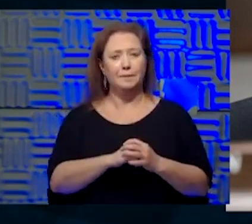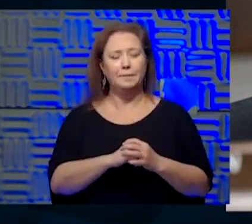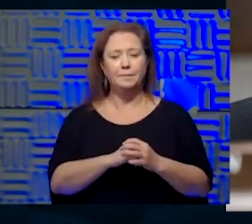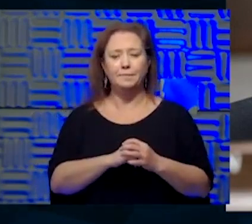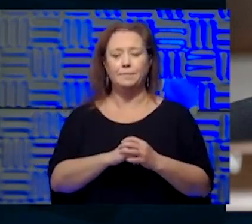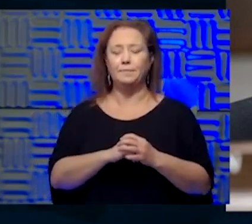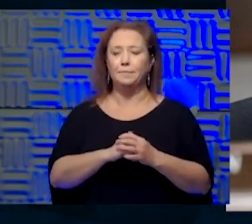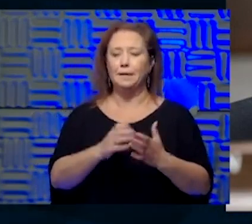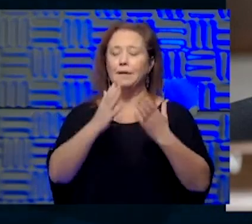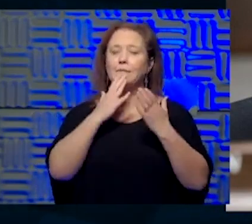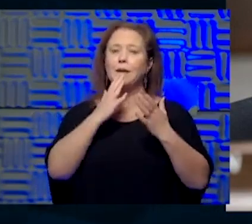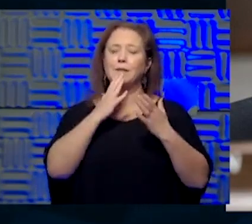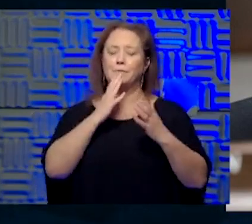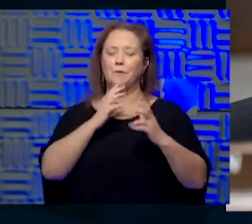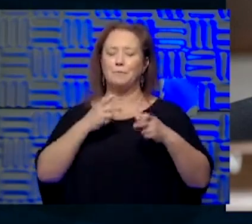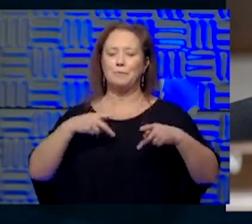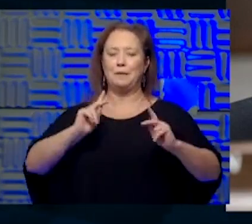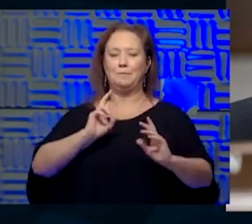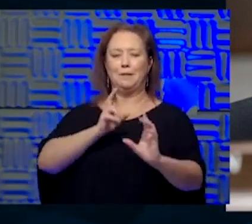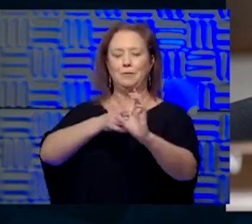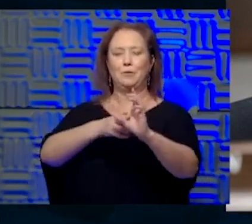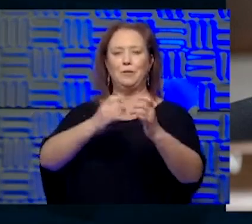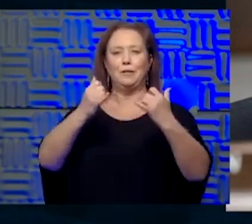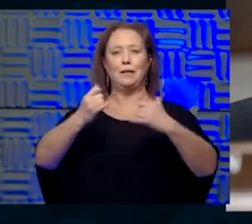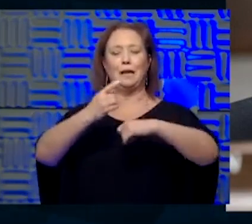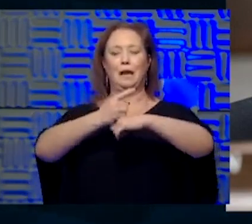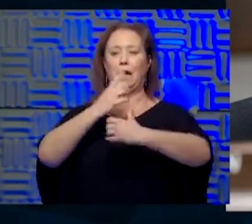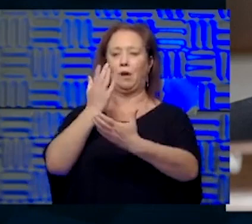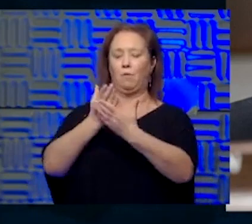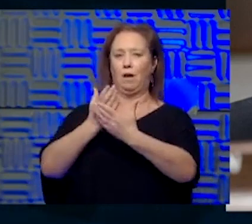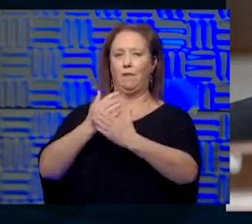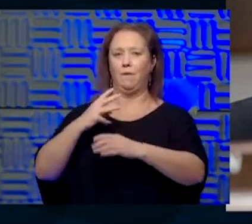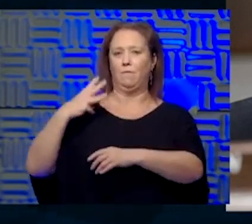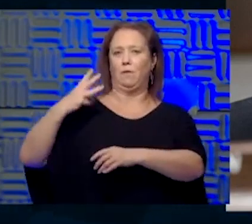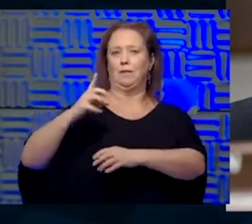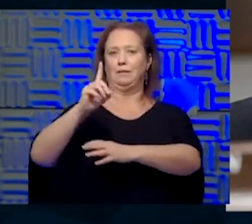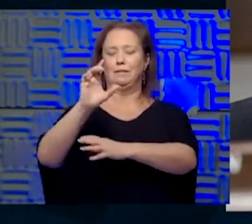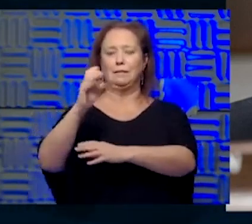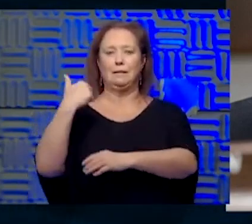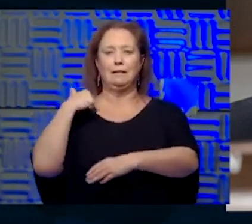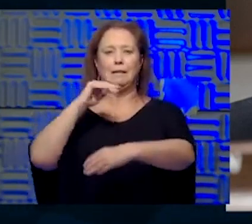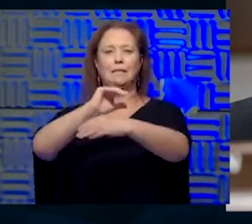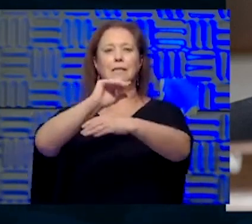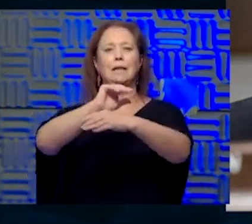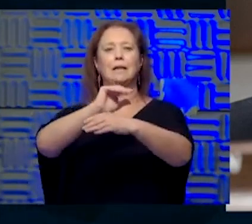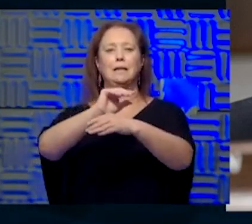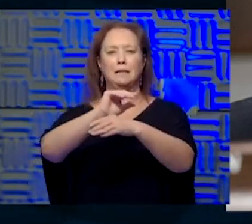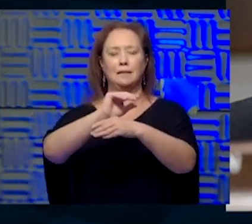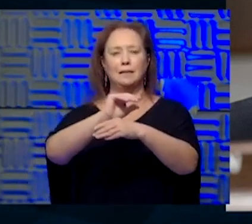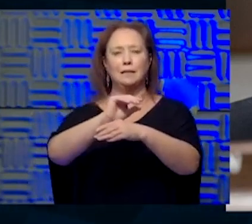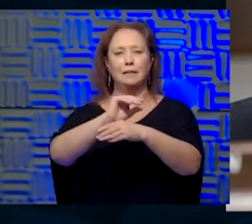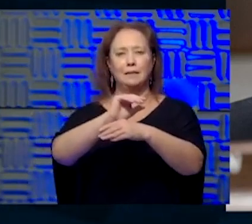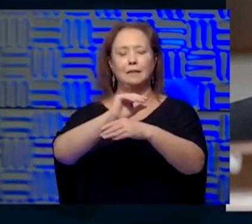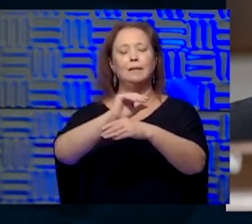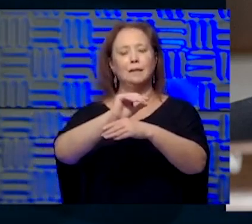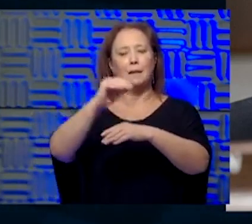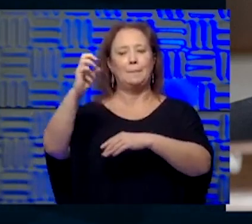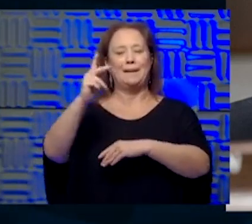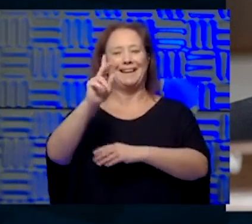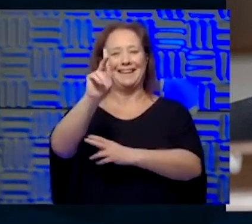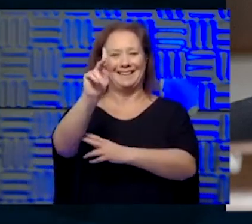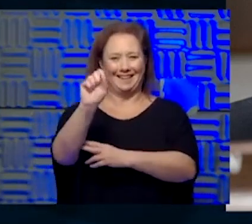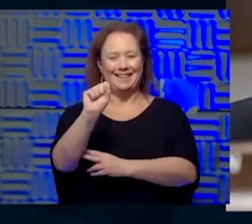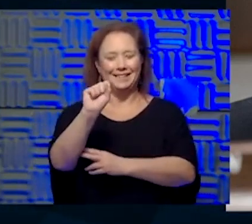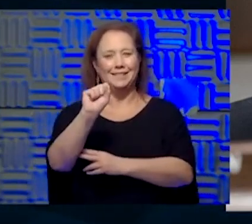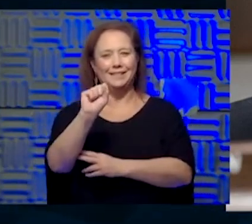Thanks for letting me join you again today. I arrived, as I said, from Washington, D.C. last night and back in Kansas,